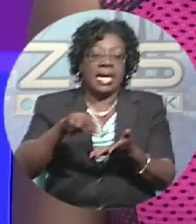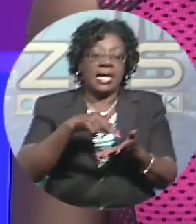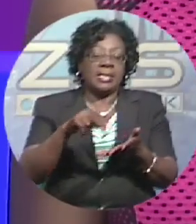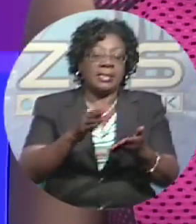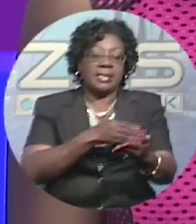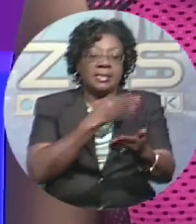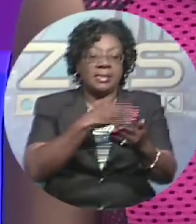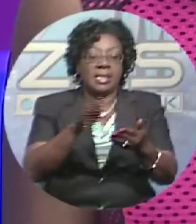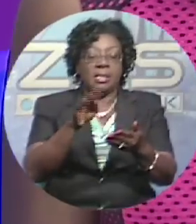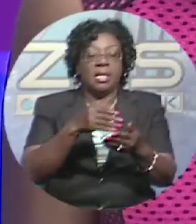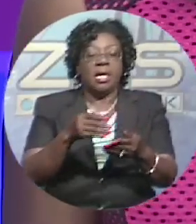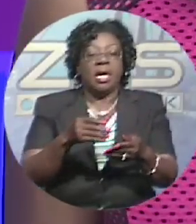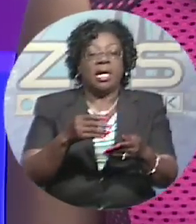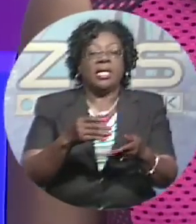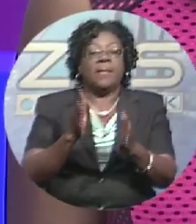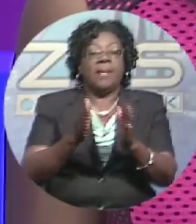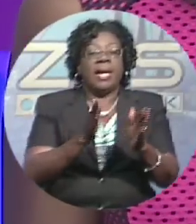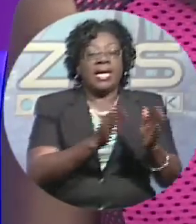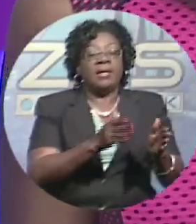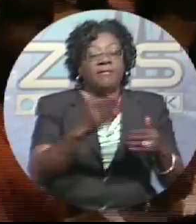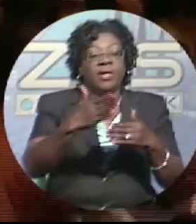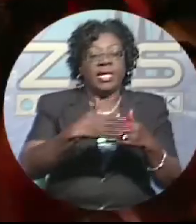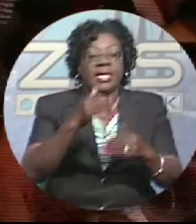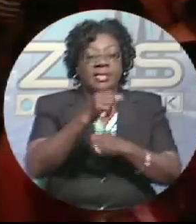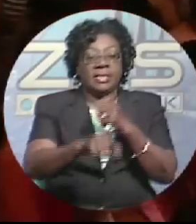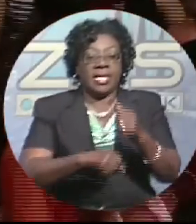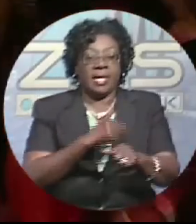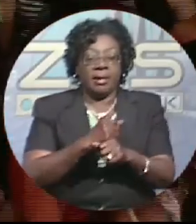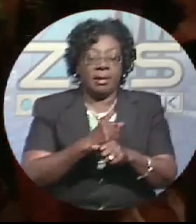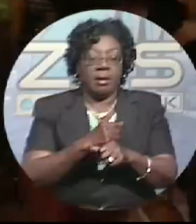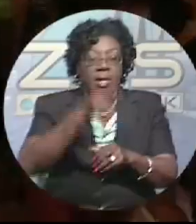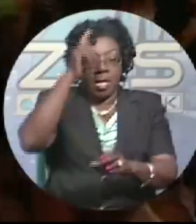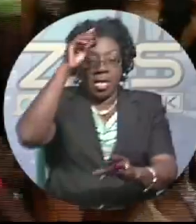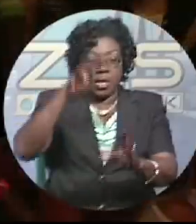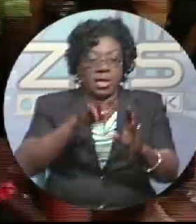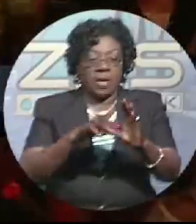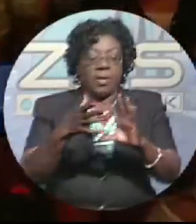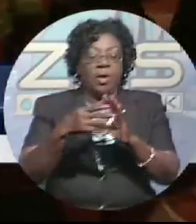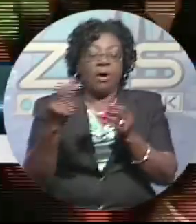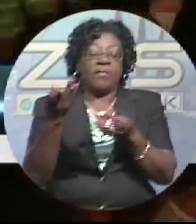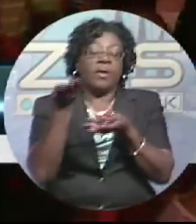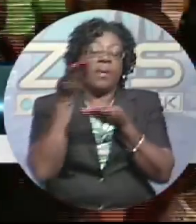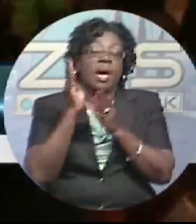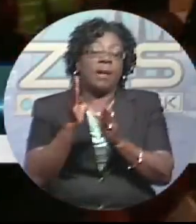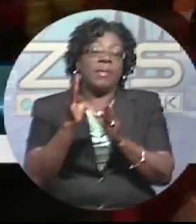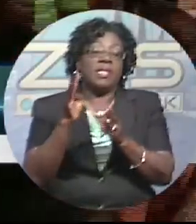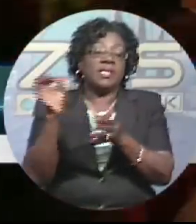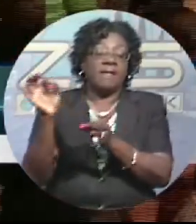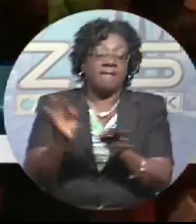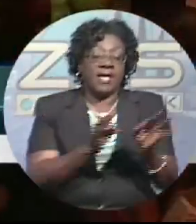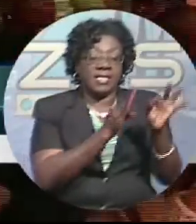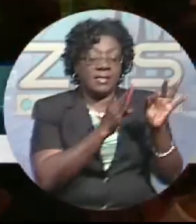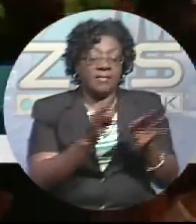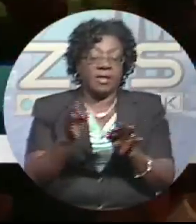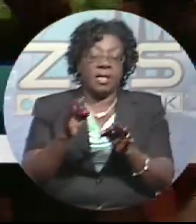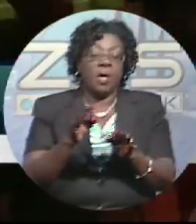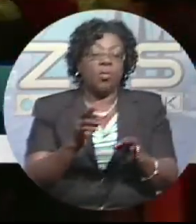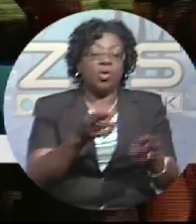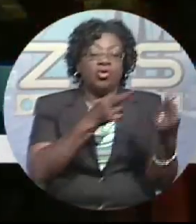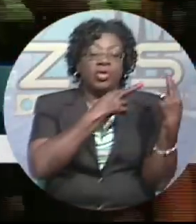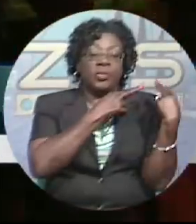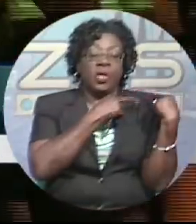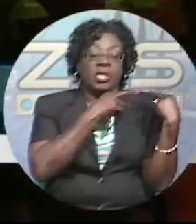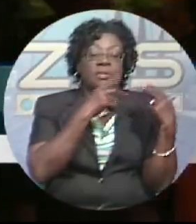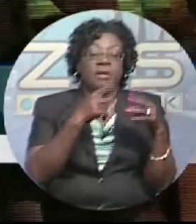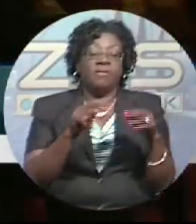next year. Janae Noel Ferguson has more. Chairman of the Bahamas Festival Commission, Paul Major, was responsible for orchestrating